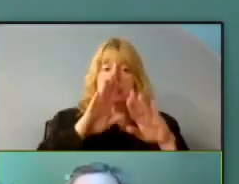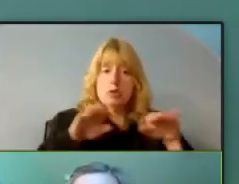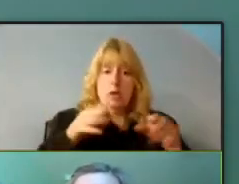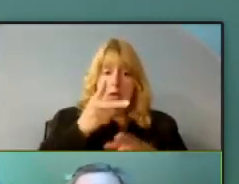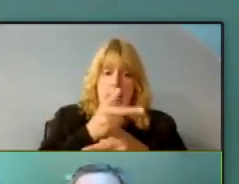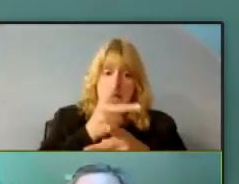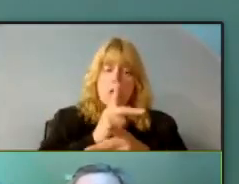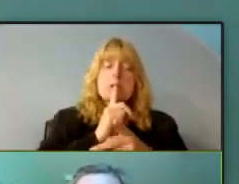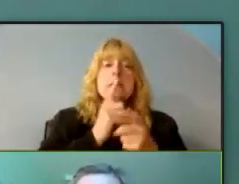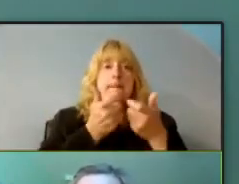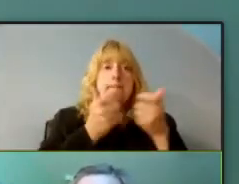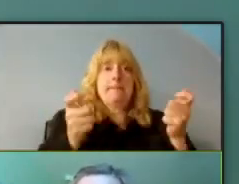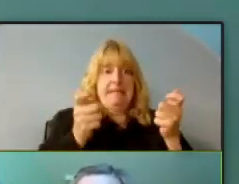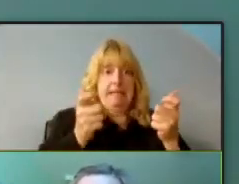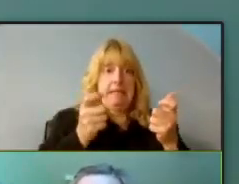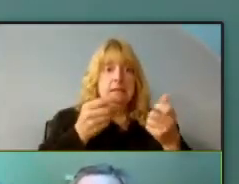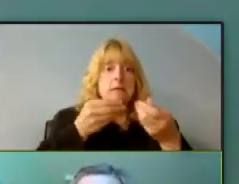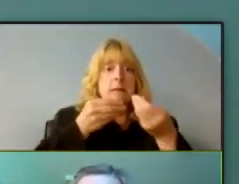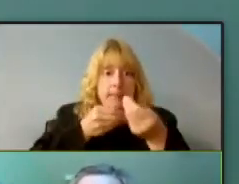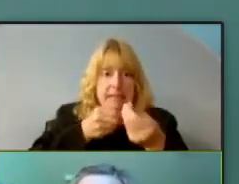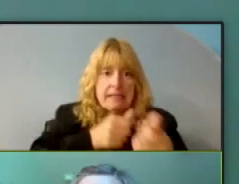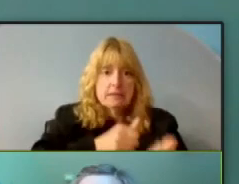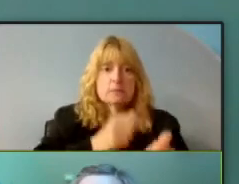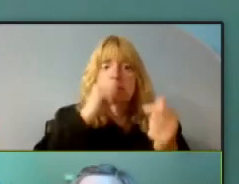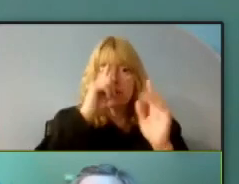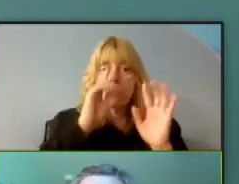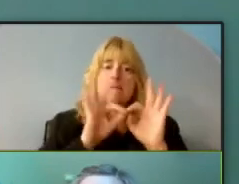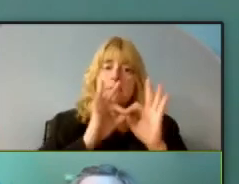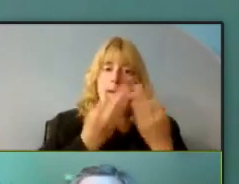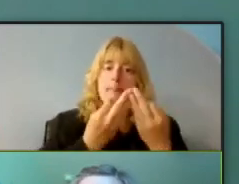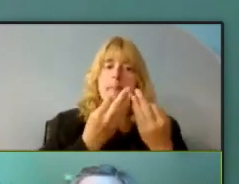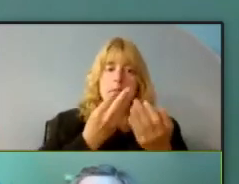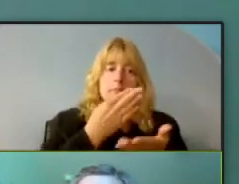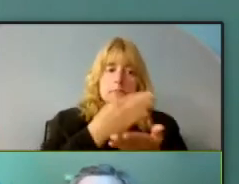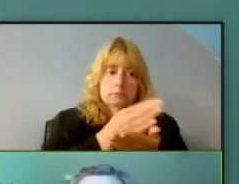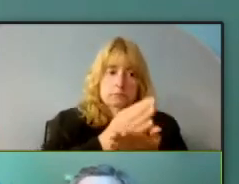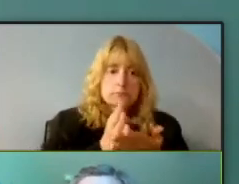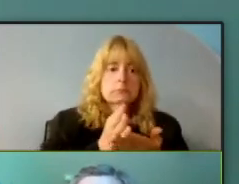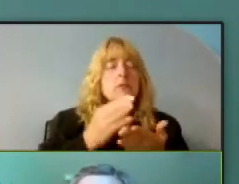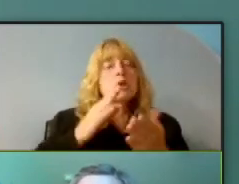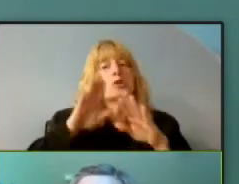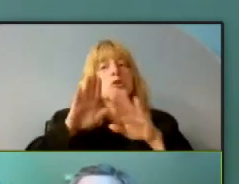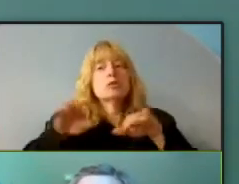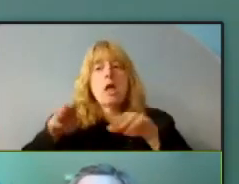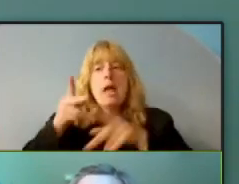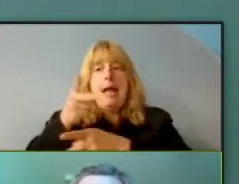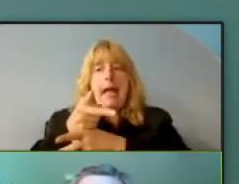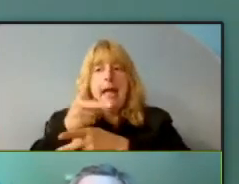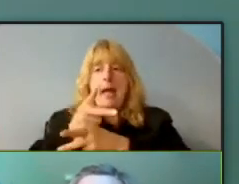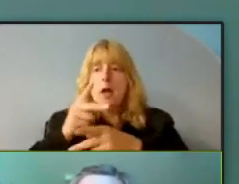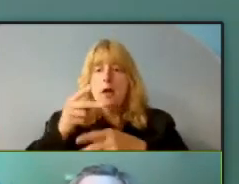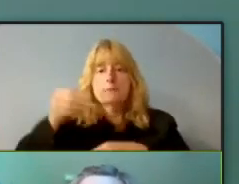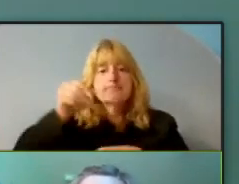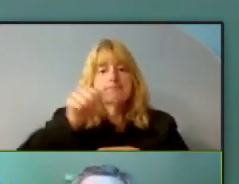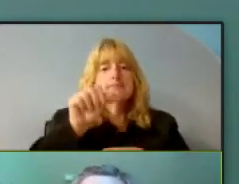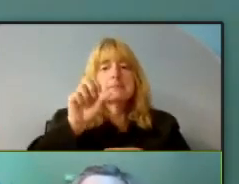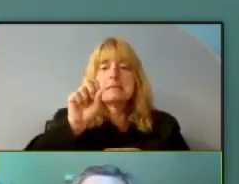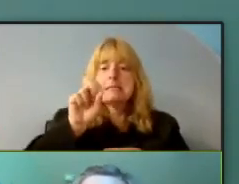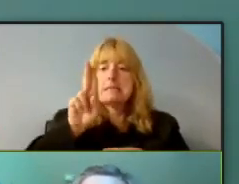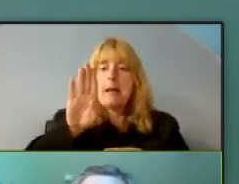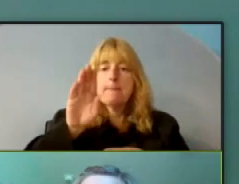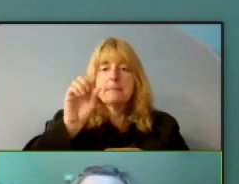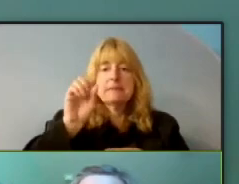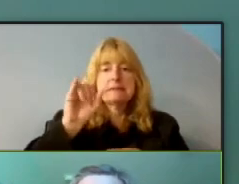budgets. The child care subsidy is a tool we have in the state of Michigan to help families pay for care while you're working or